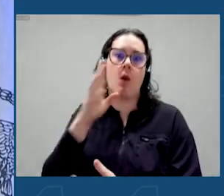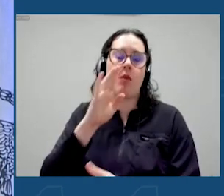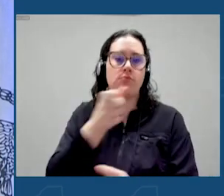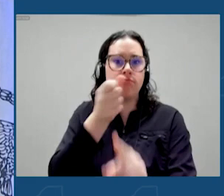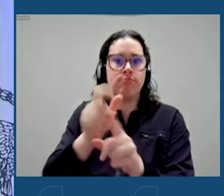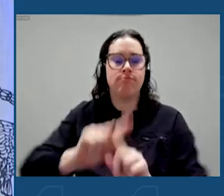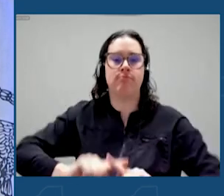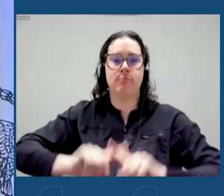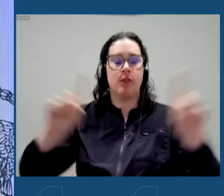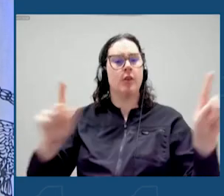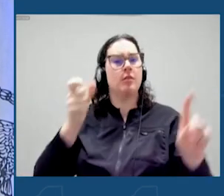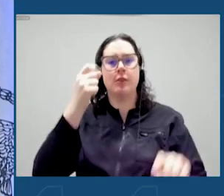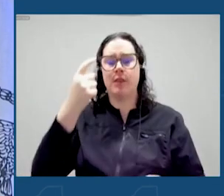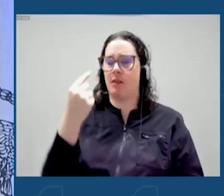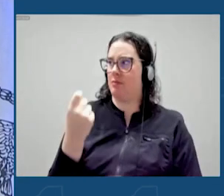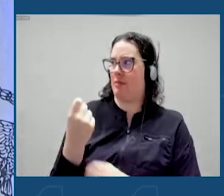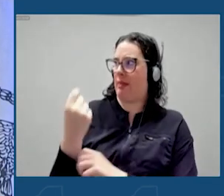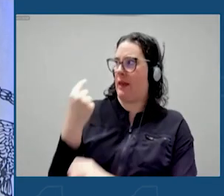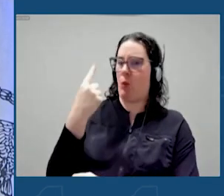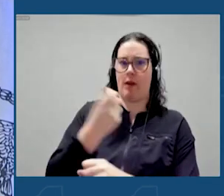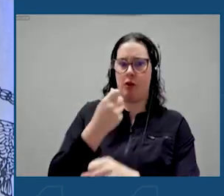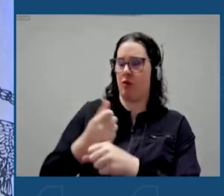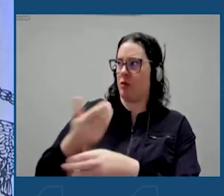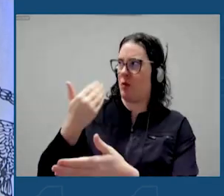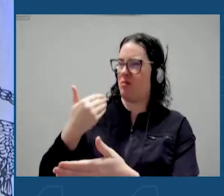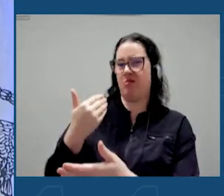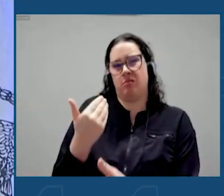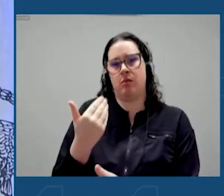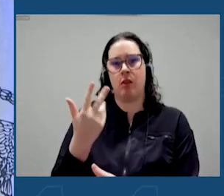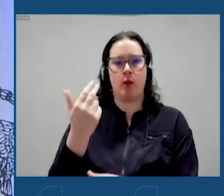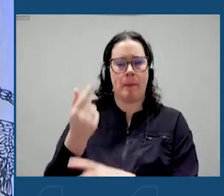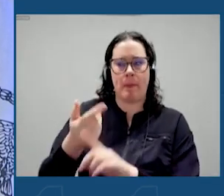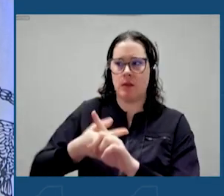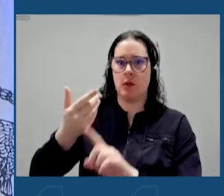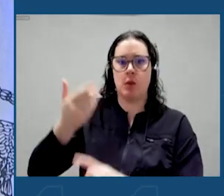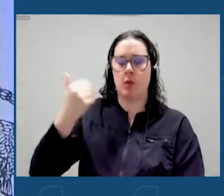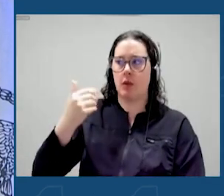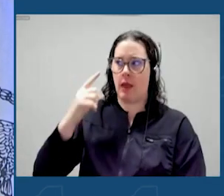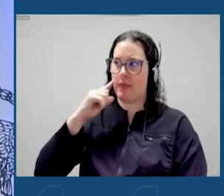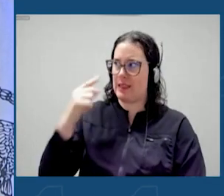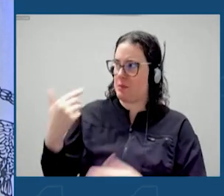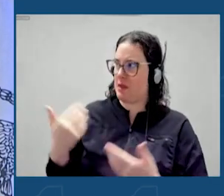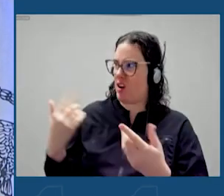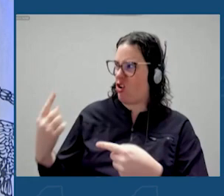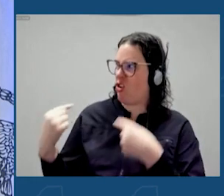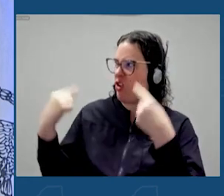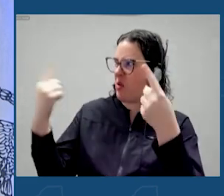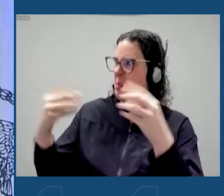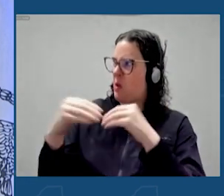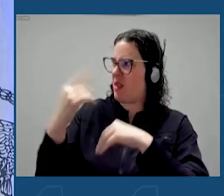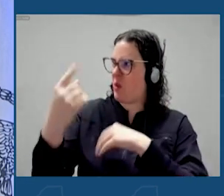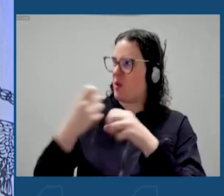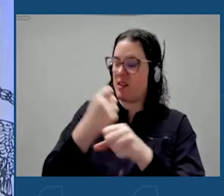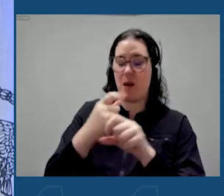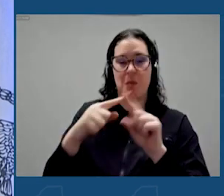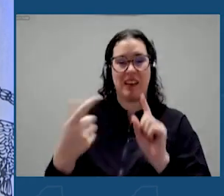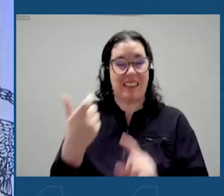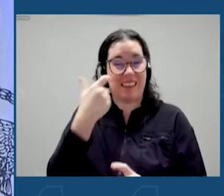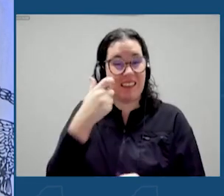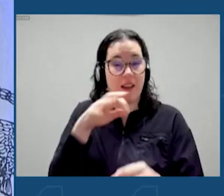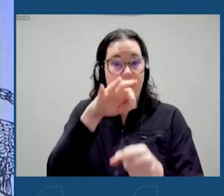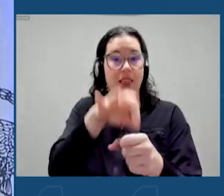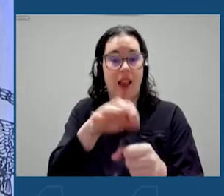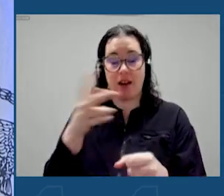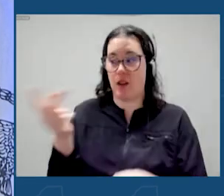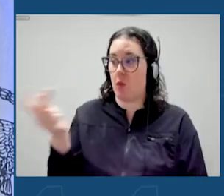literally a year ago. It's a little over a year ago. It seemed like he's been around a lot longer. Just elected. And we stood